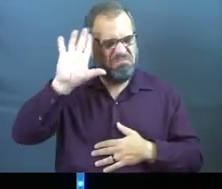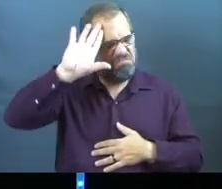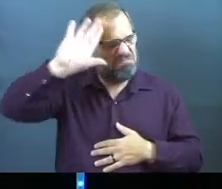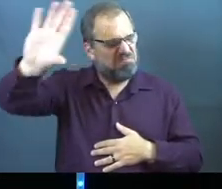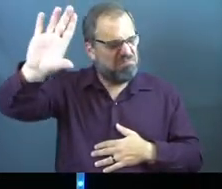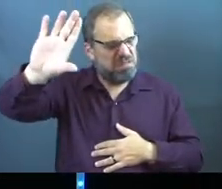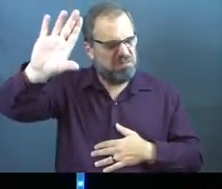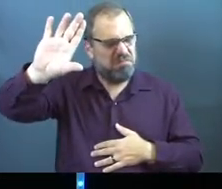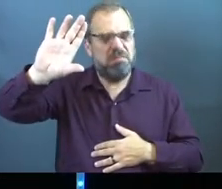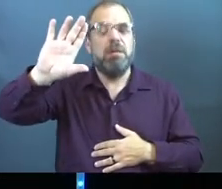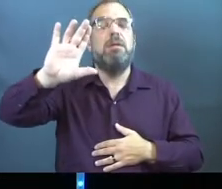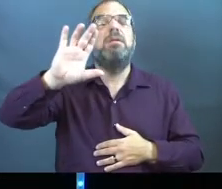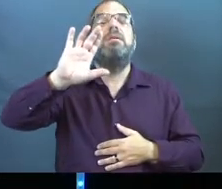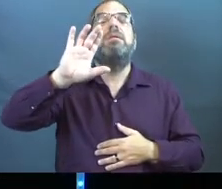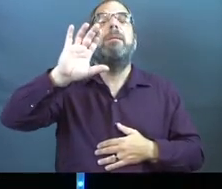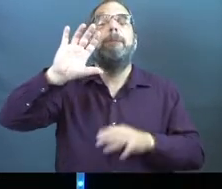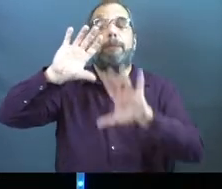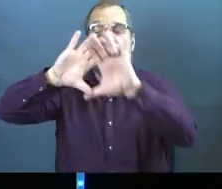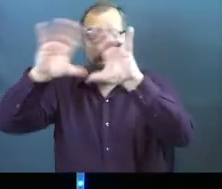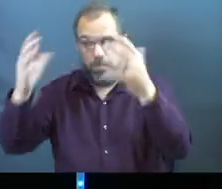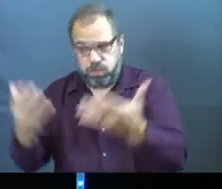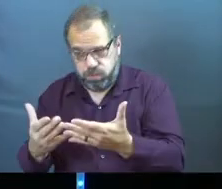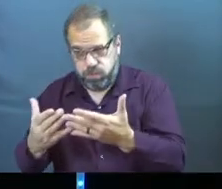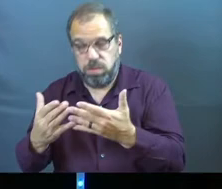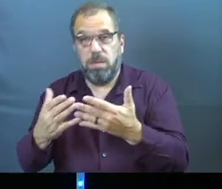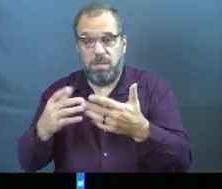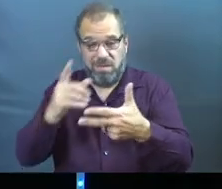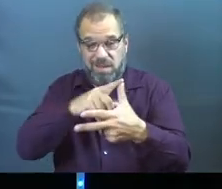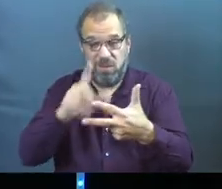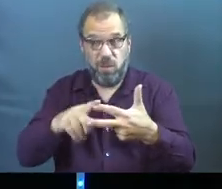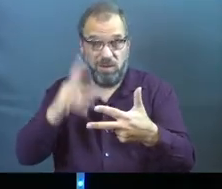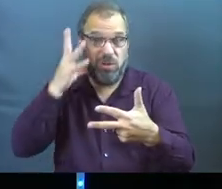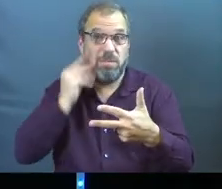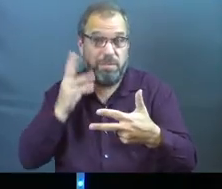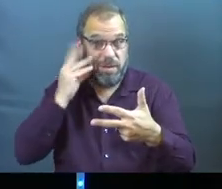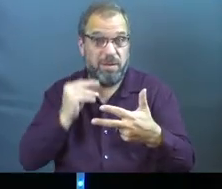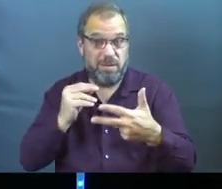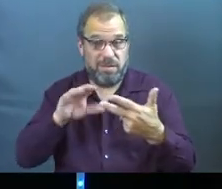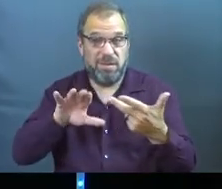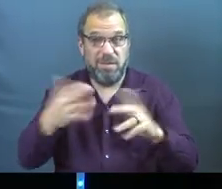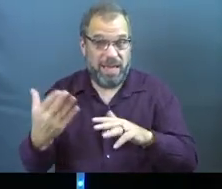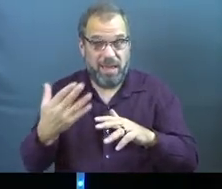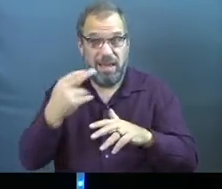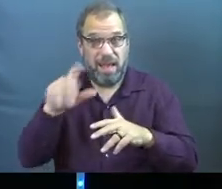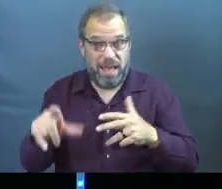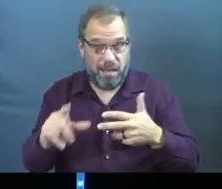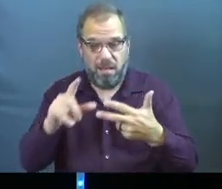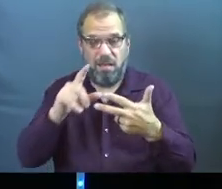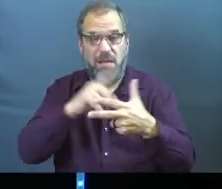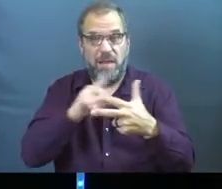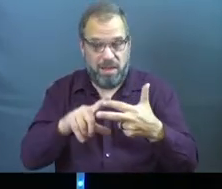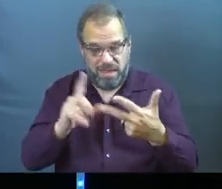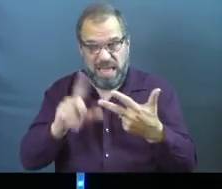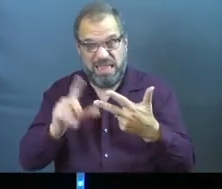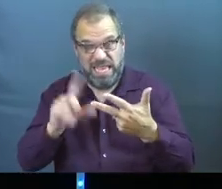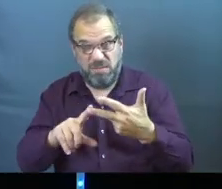from the Lord, and those who are death and Hades, that this is what it's going to be like there, right? So it gives us that idea, that picture. Again,